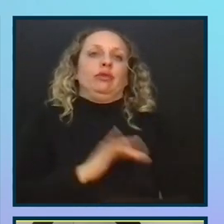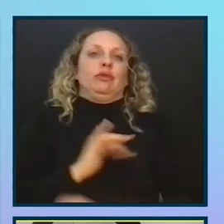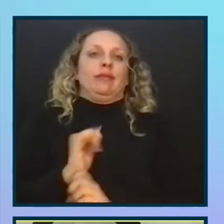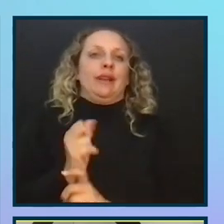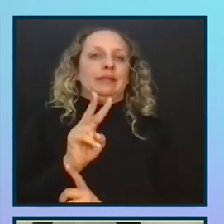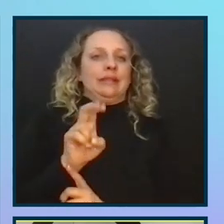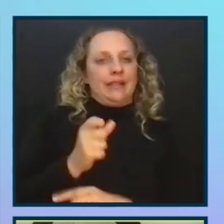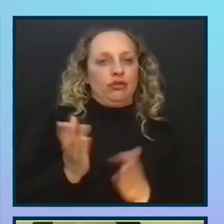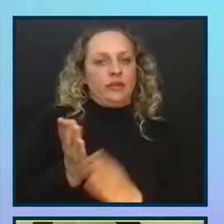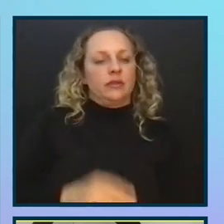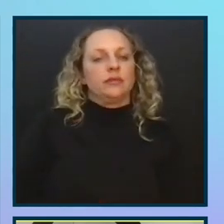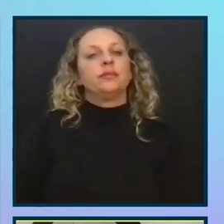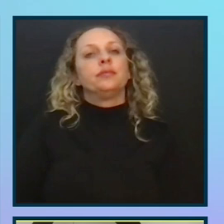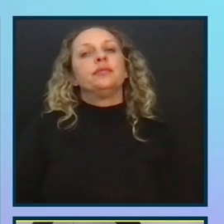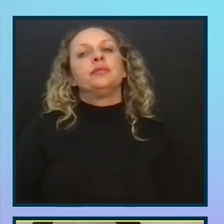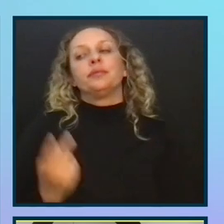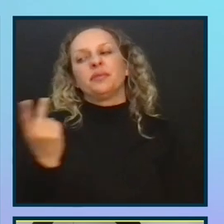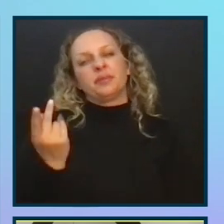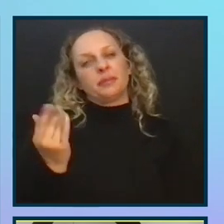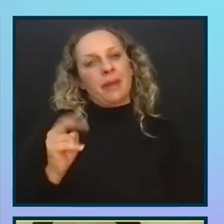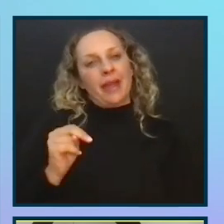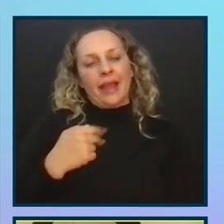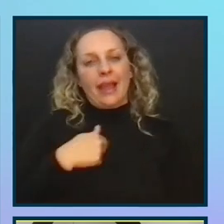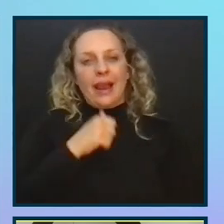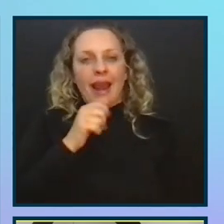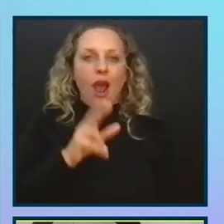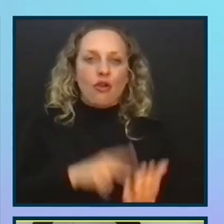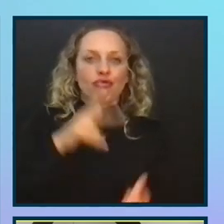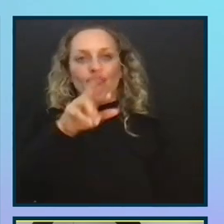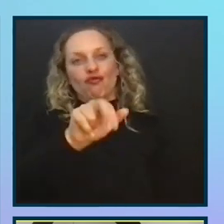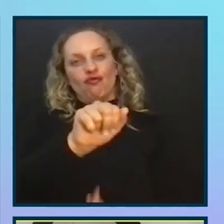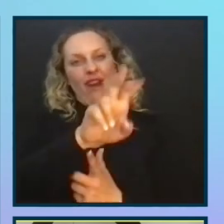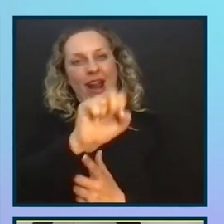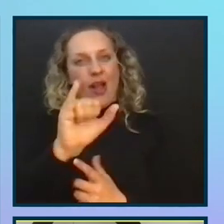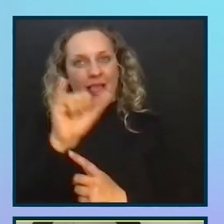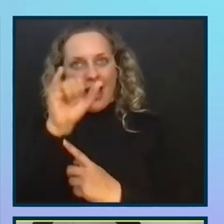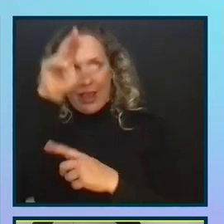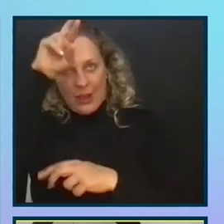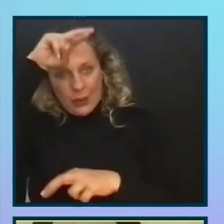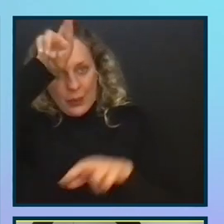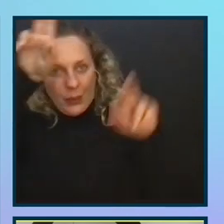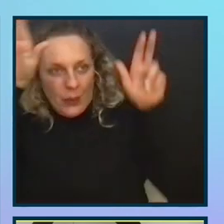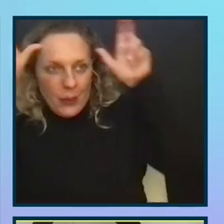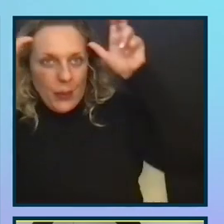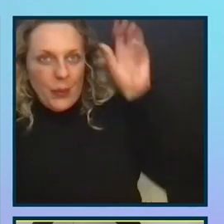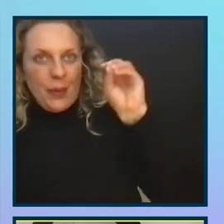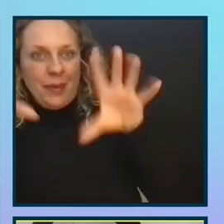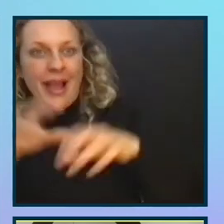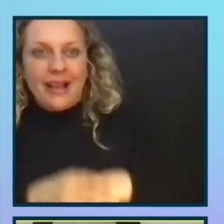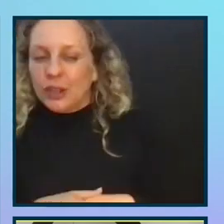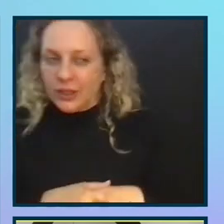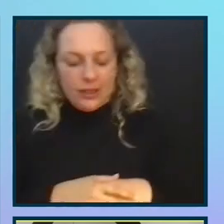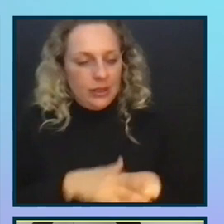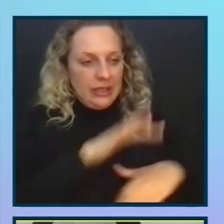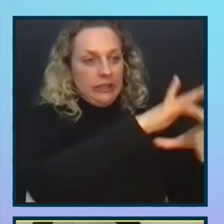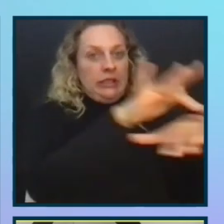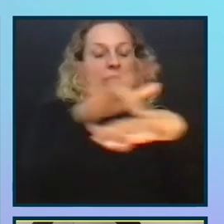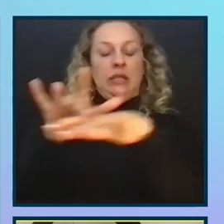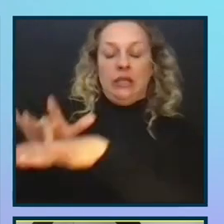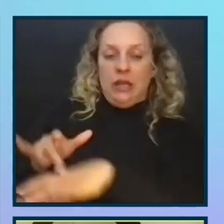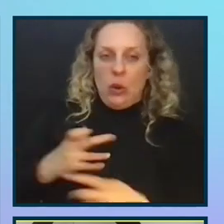services. Meghan and I aren't unicorns. We couldn't possibly be everywhere at once, with more than 100 design teams within the